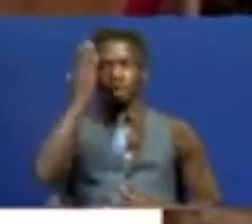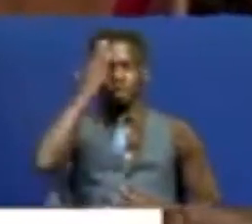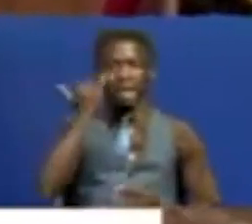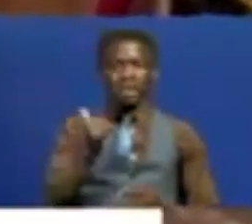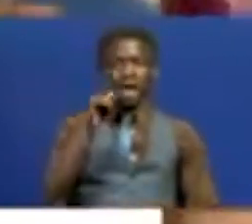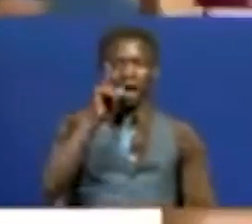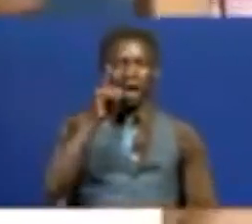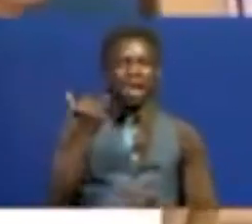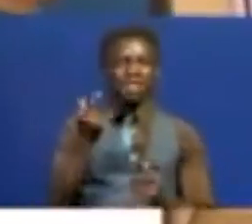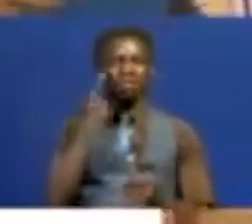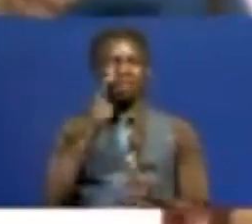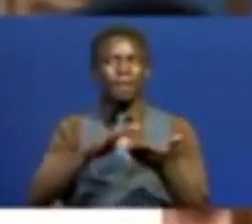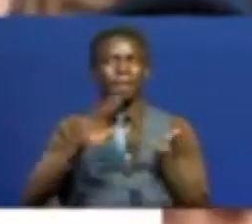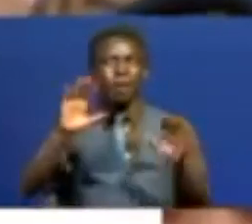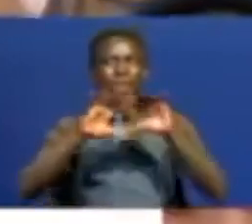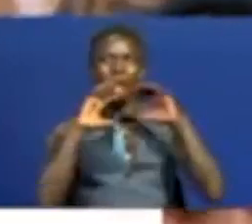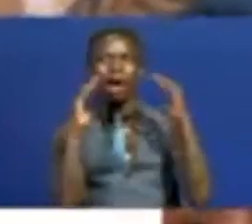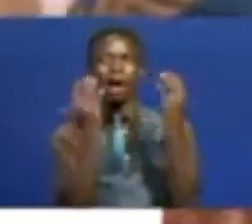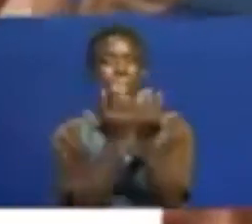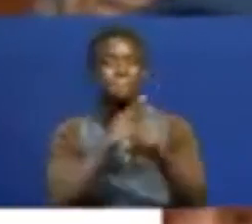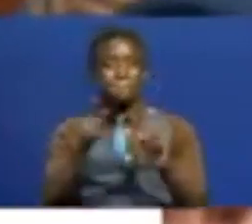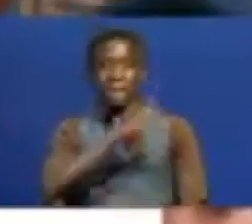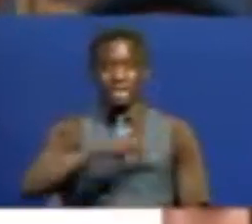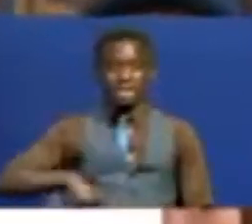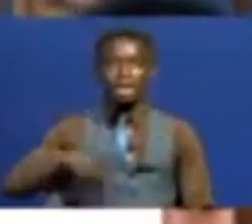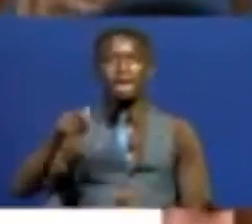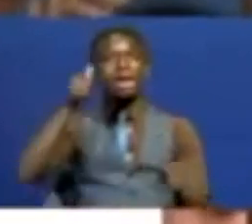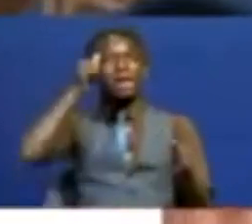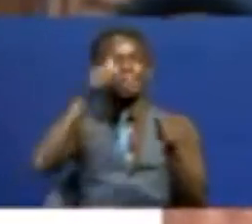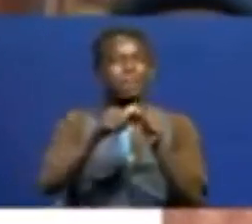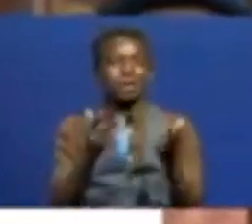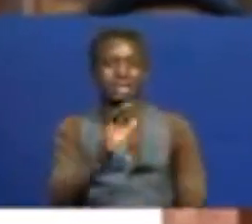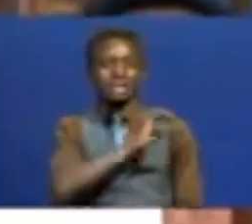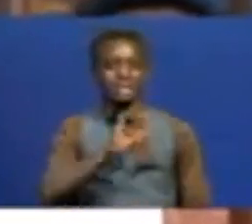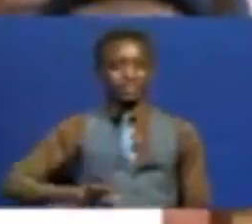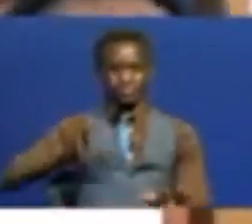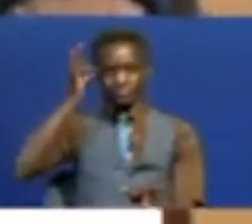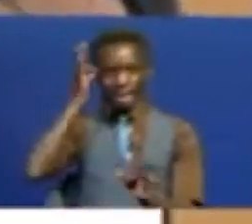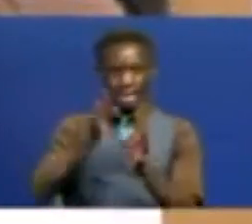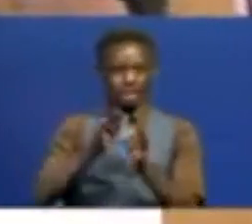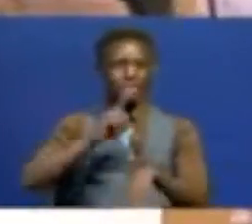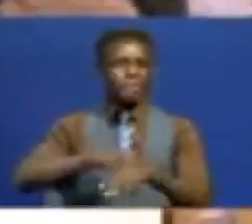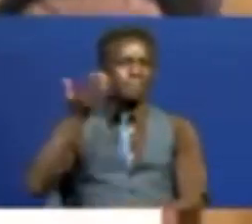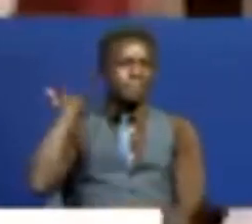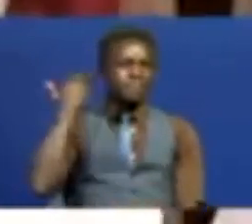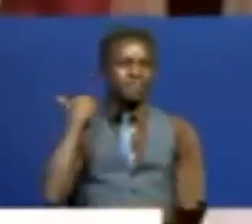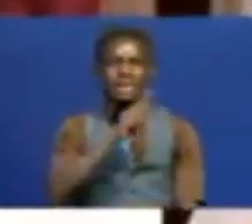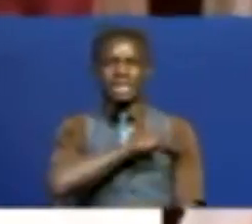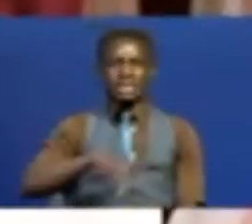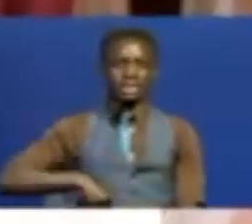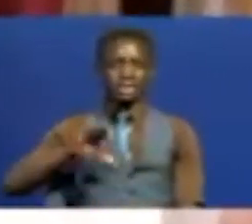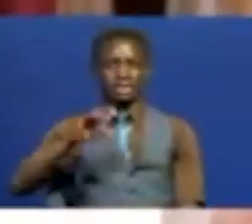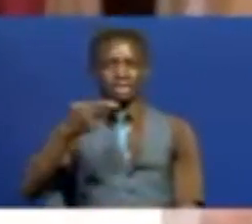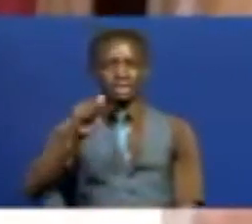secular, to him the king is a constant reminder of the Christian faith that was epitomized during King Charles III coronation.